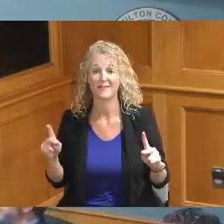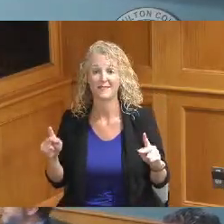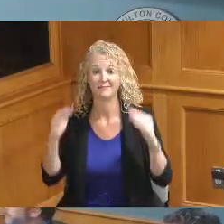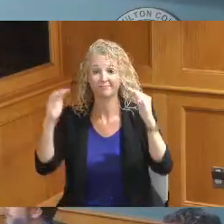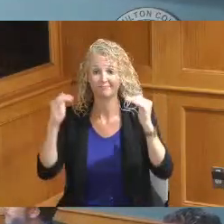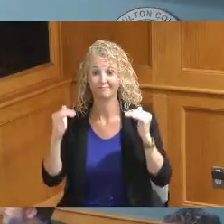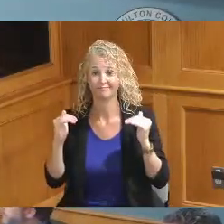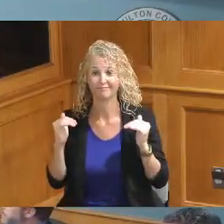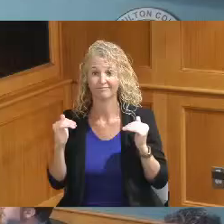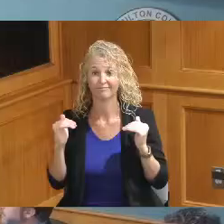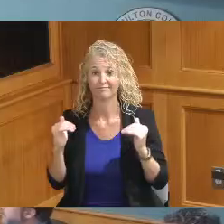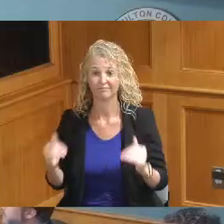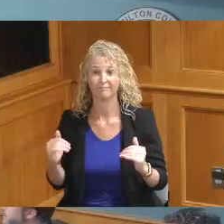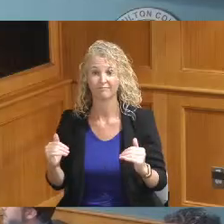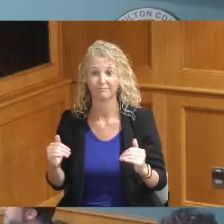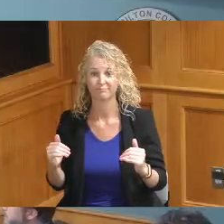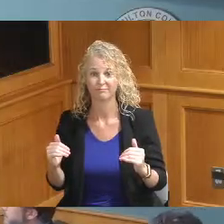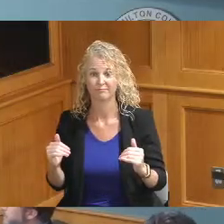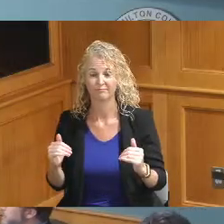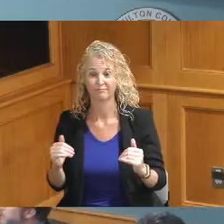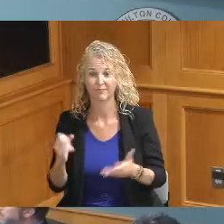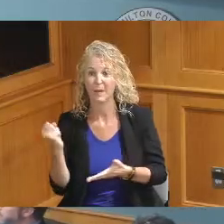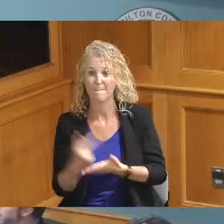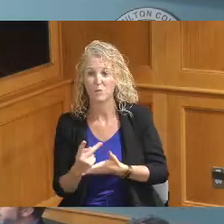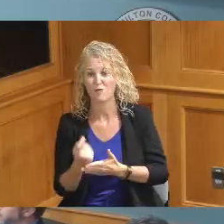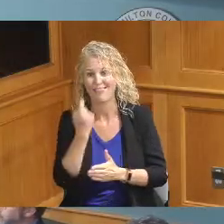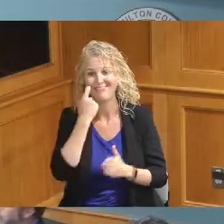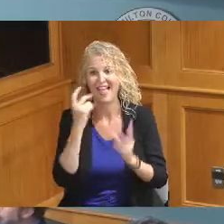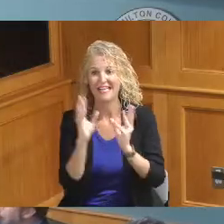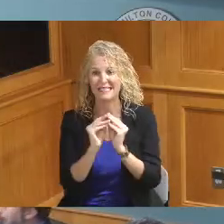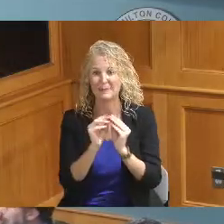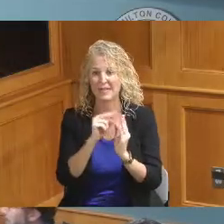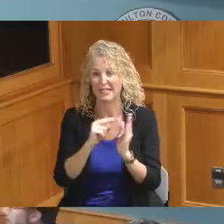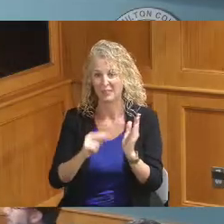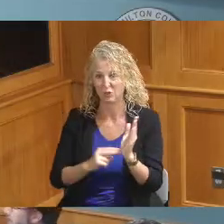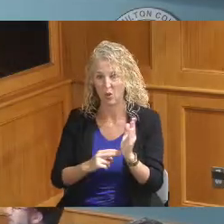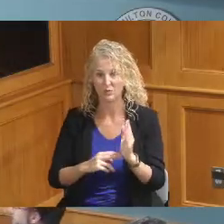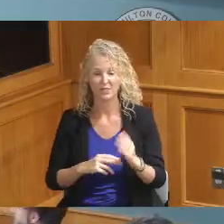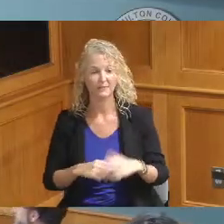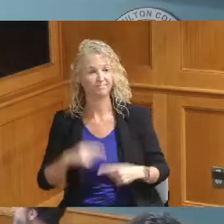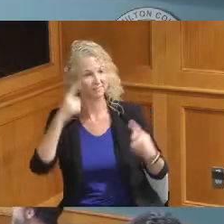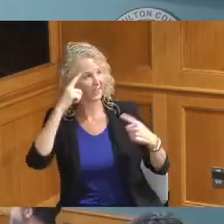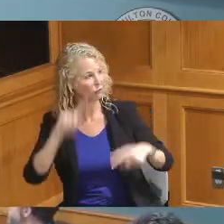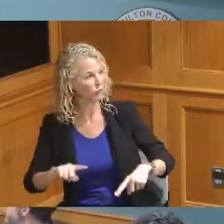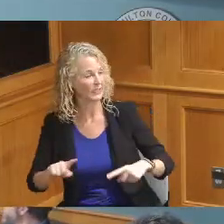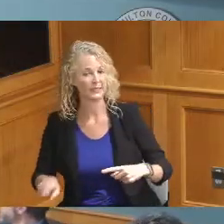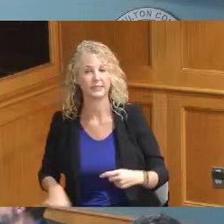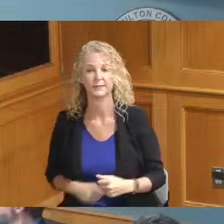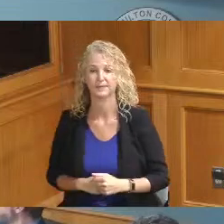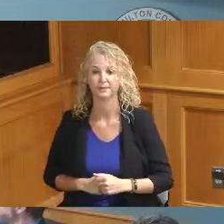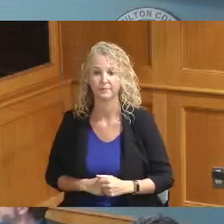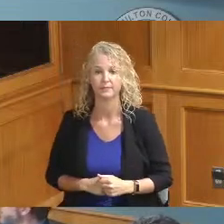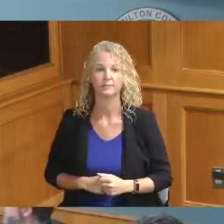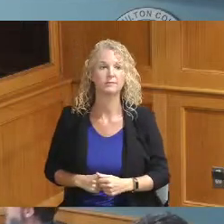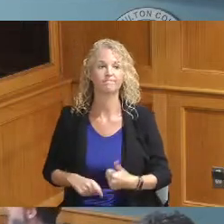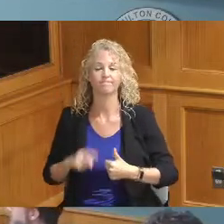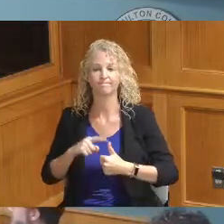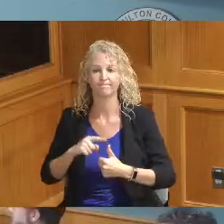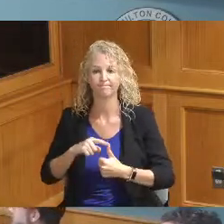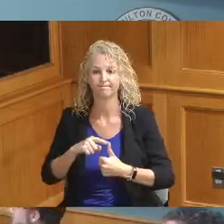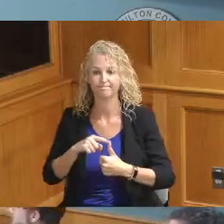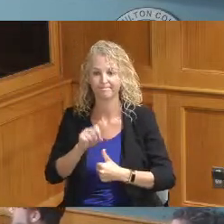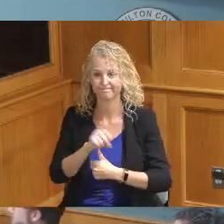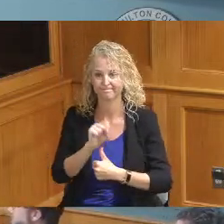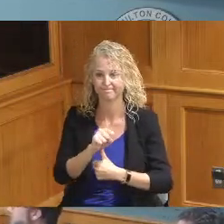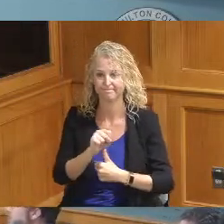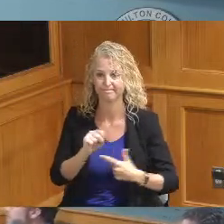move on to the approval of the minutes. I'm going to make a motion. We approve of the minutes of the previous session. Second. Commissioner